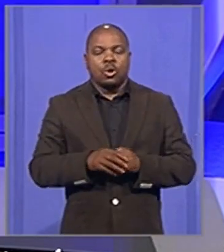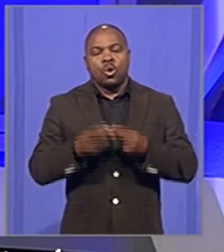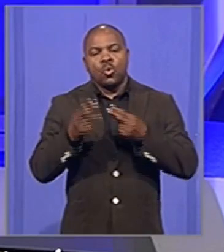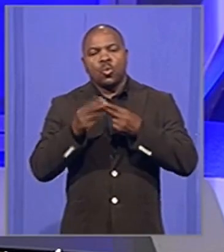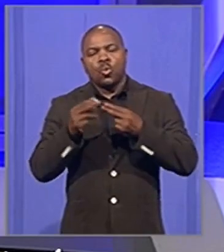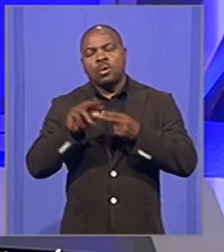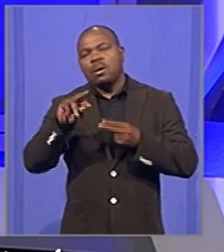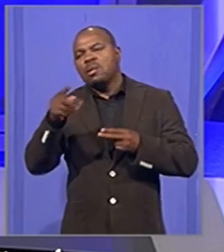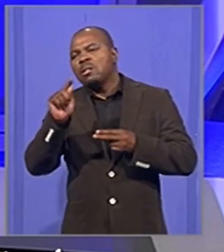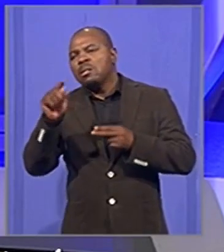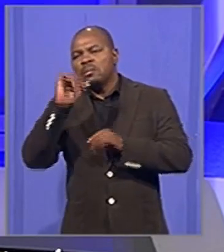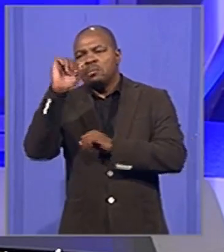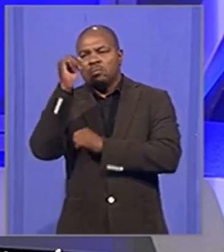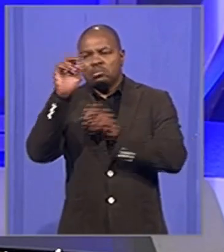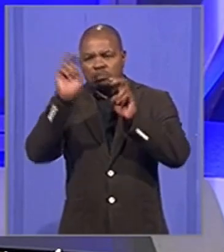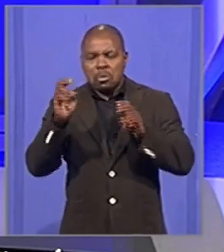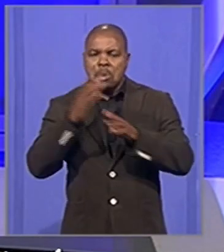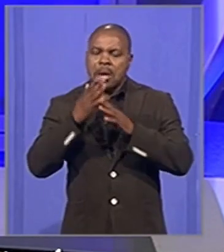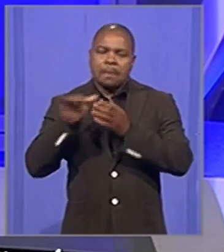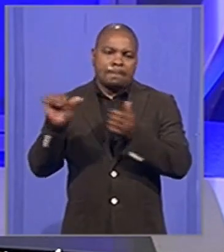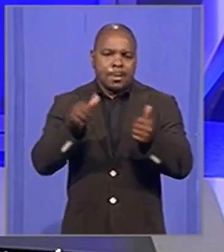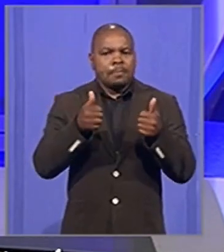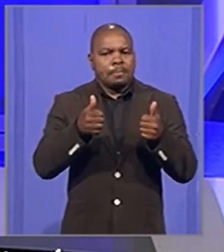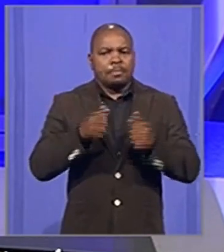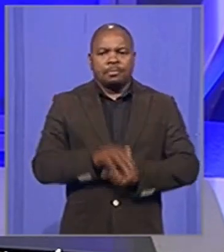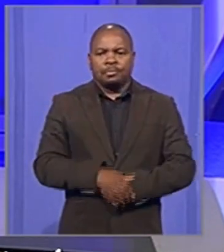diuniti tse dingwe tsa motlakase di a dira gape.